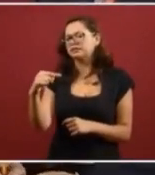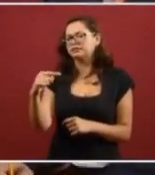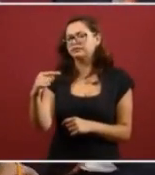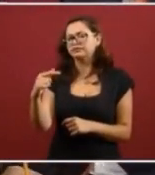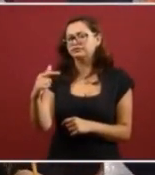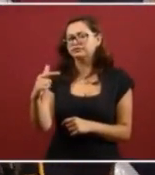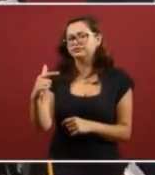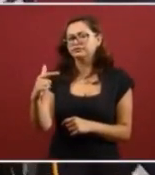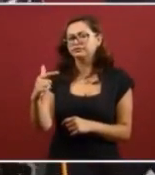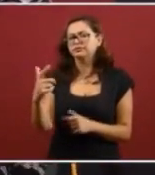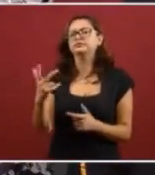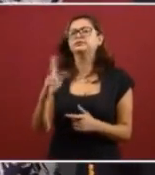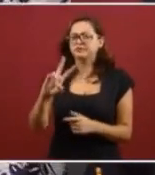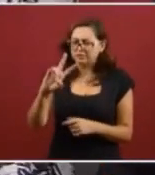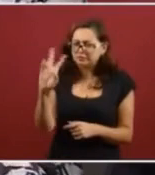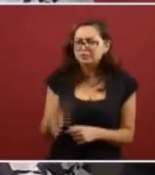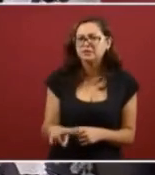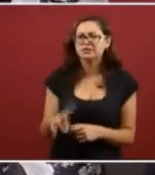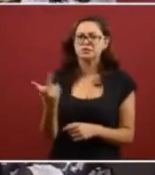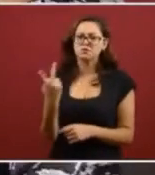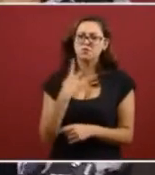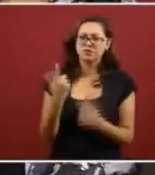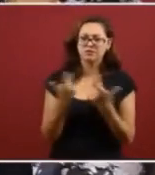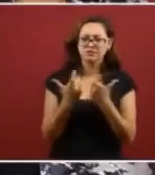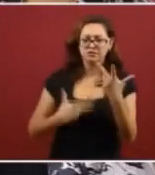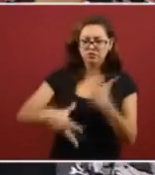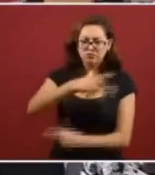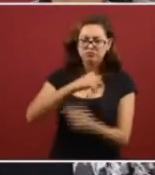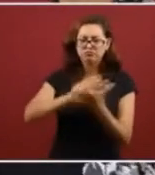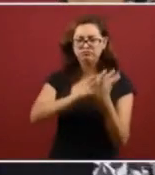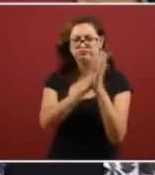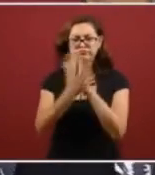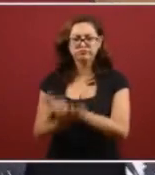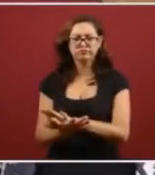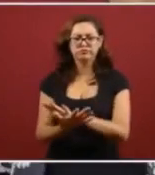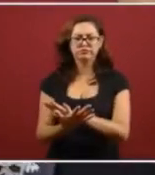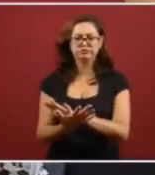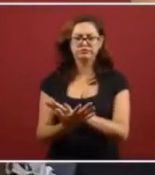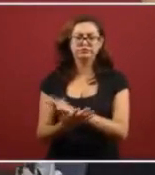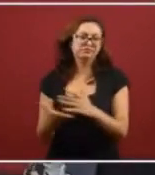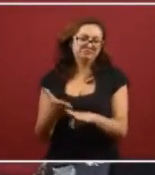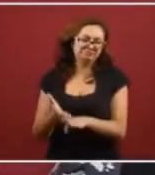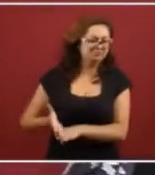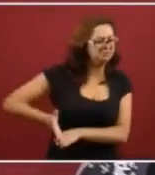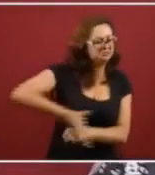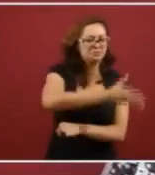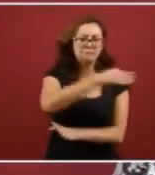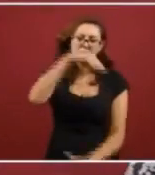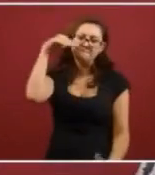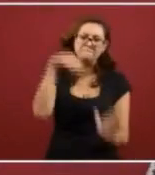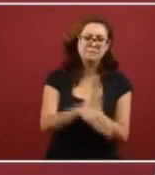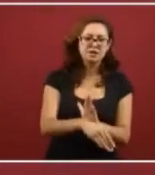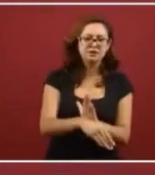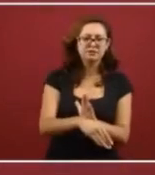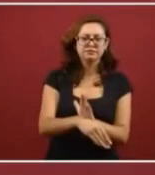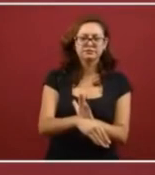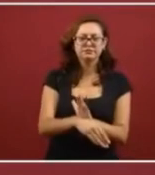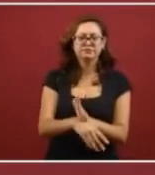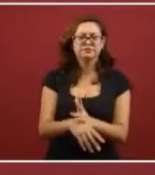se modificara modify la política the economic fracaso, politics, which was